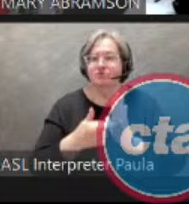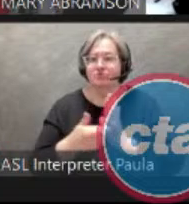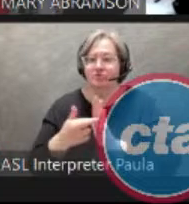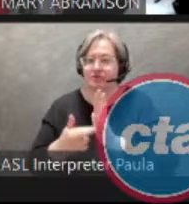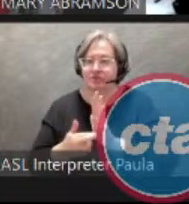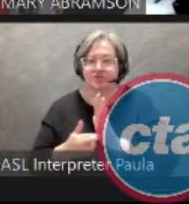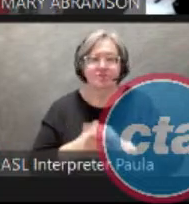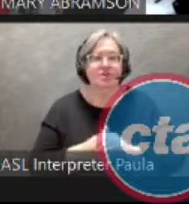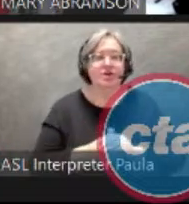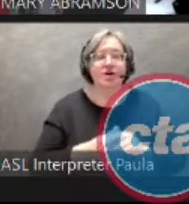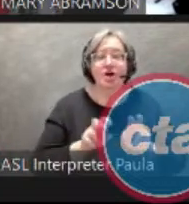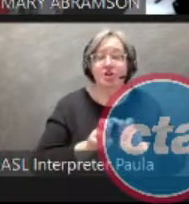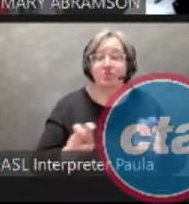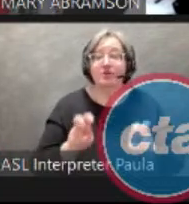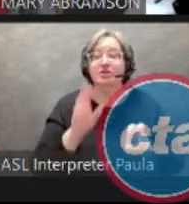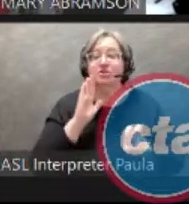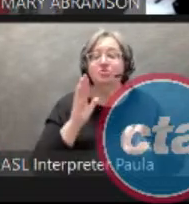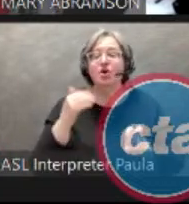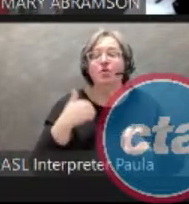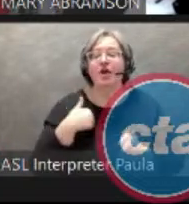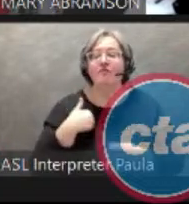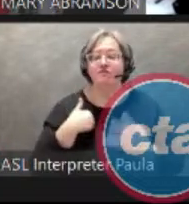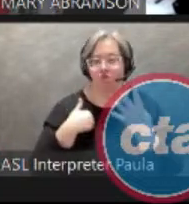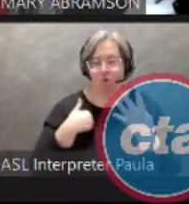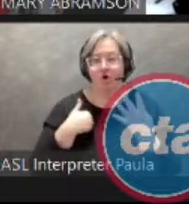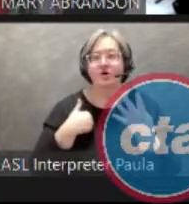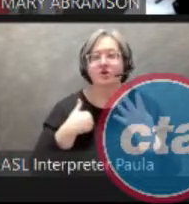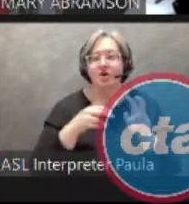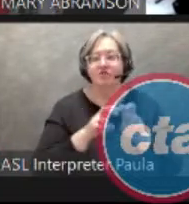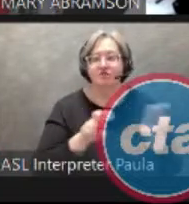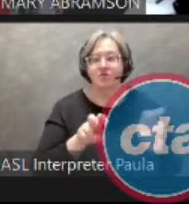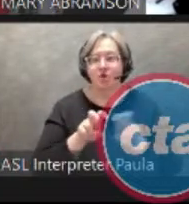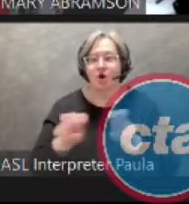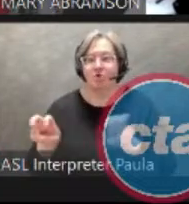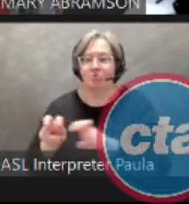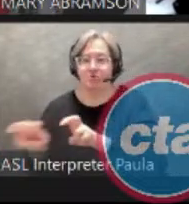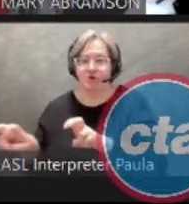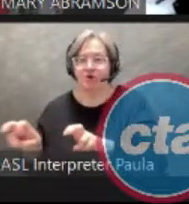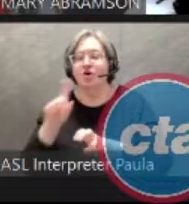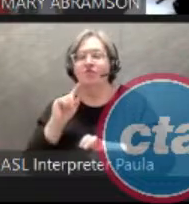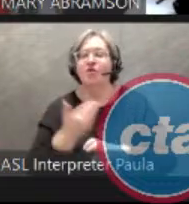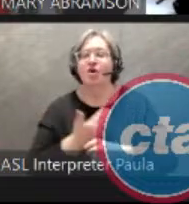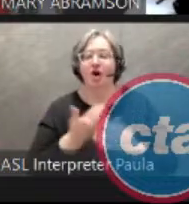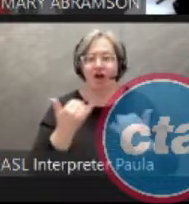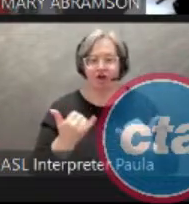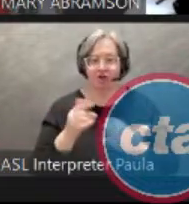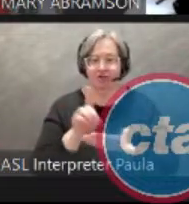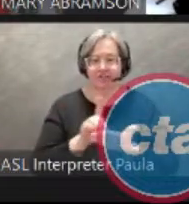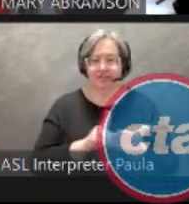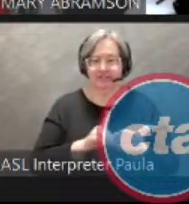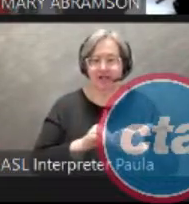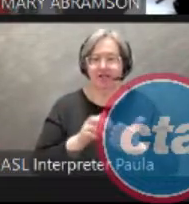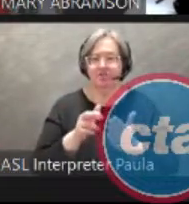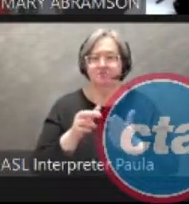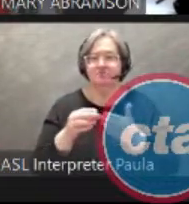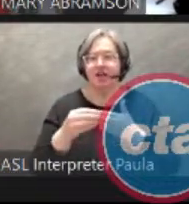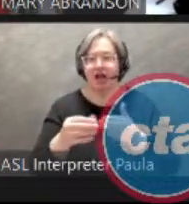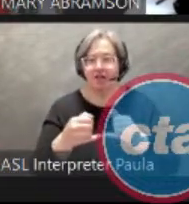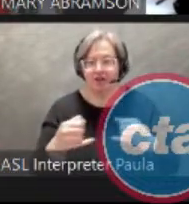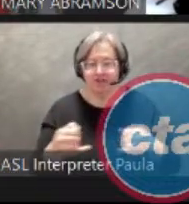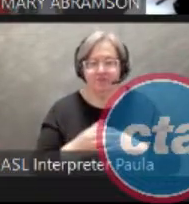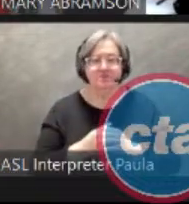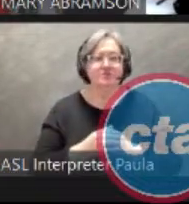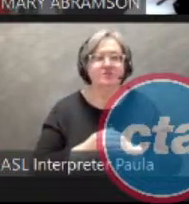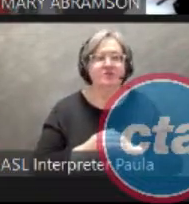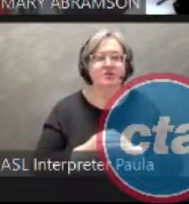these benches here, we will be having currently 4 benches on the platform. That's for our current design guidelines. They're